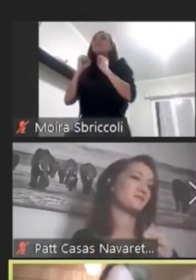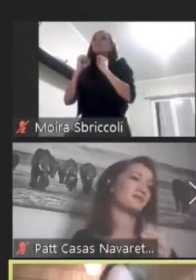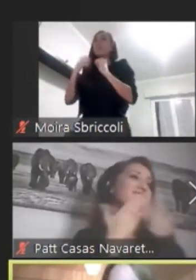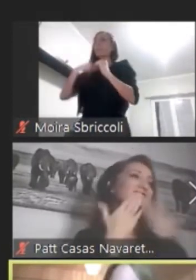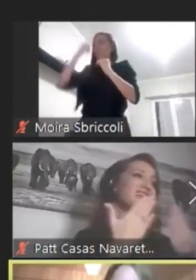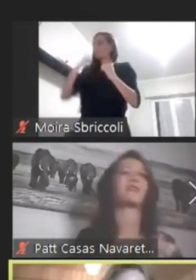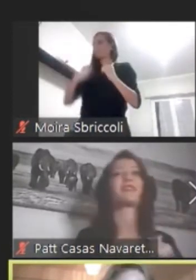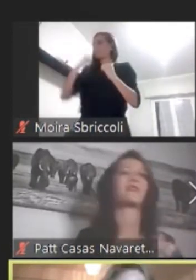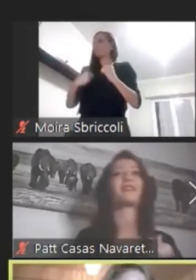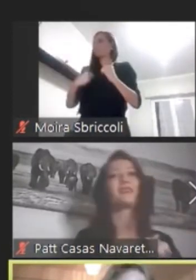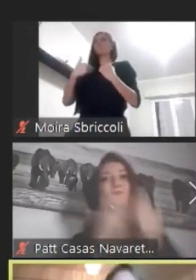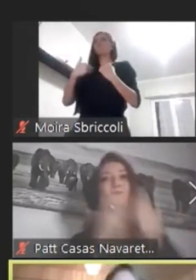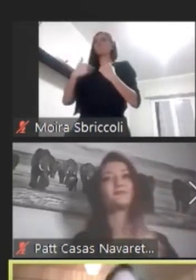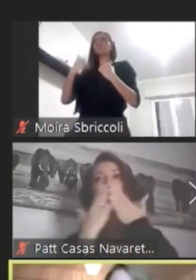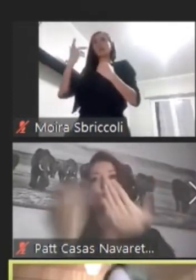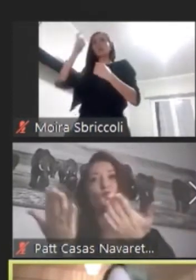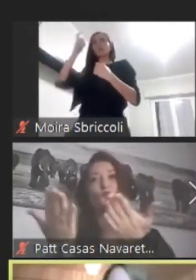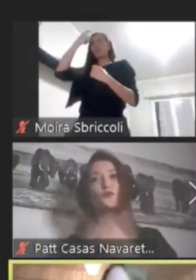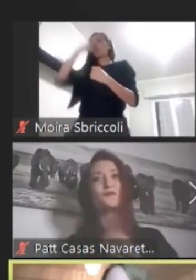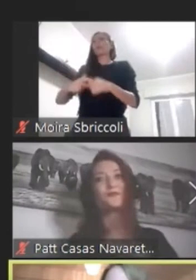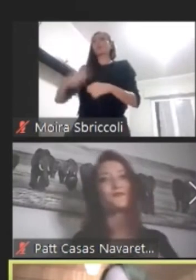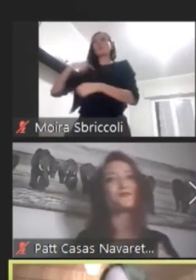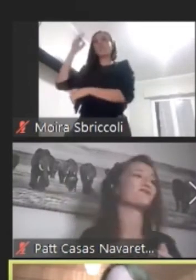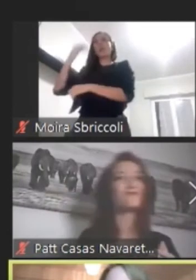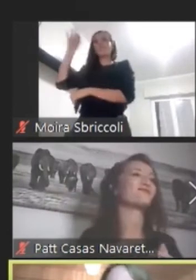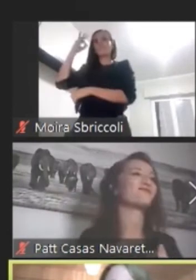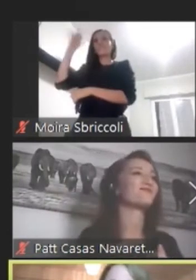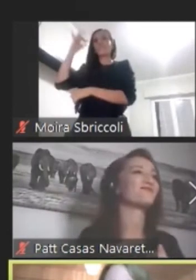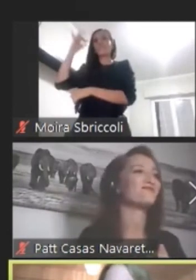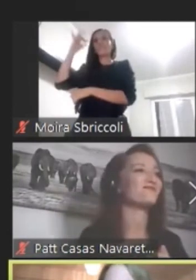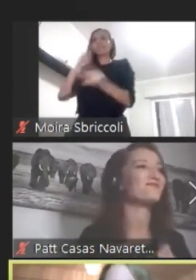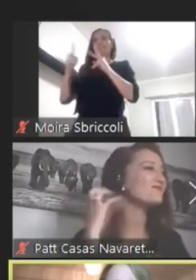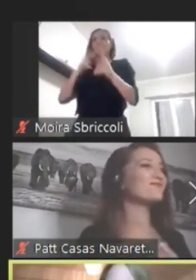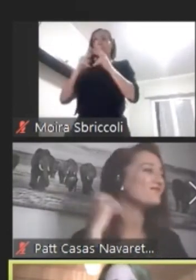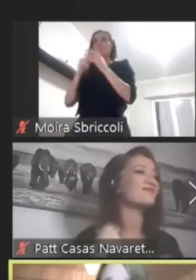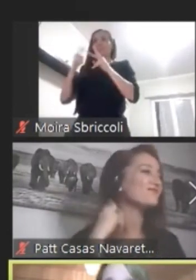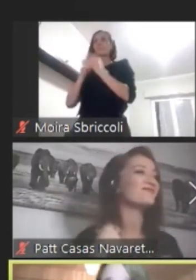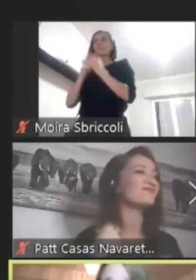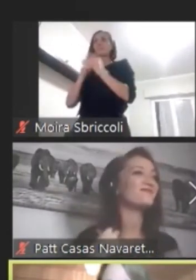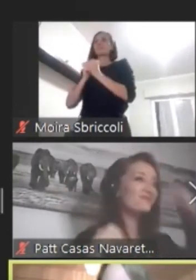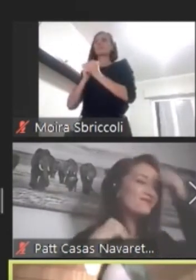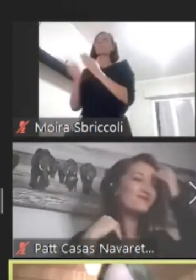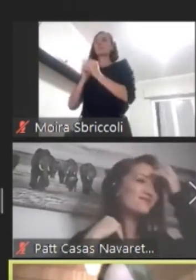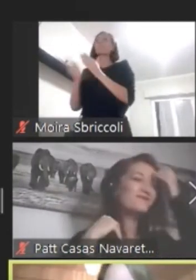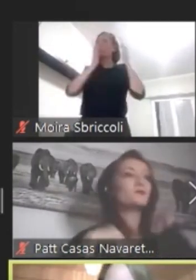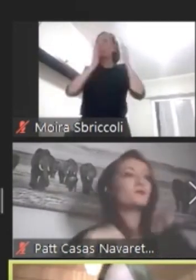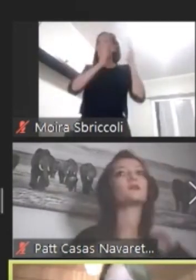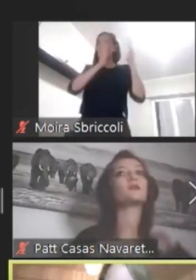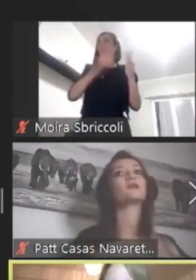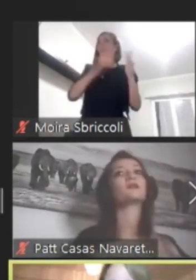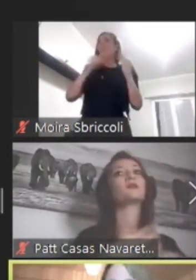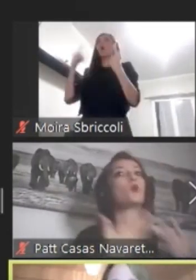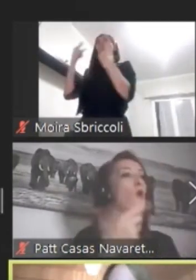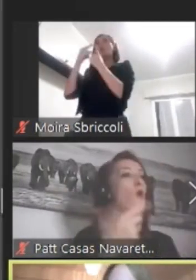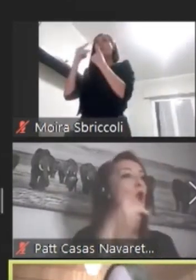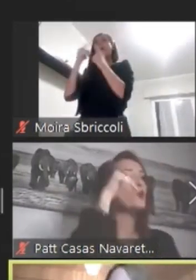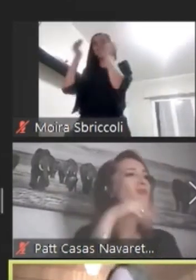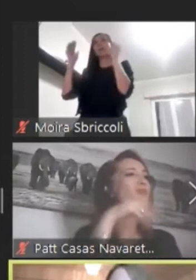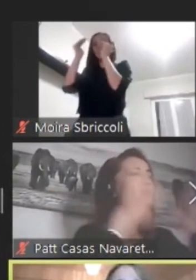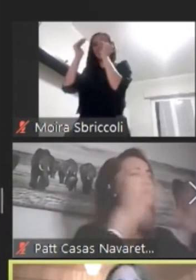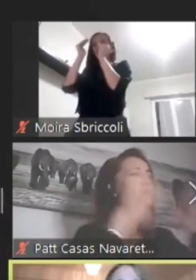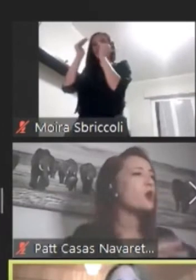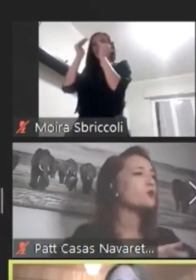Great. So without further ado, tonight's webinar is all about feeling fantastic